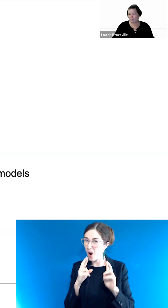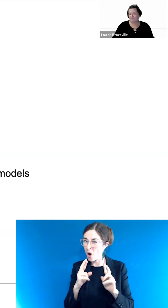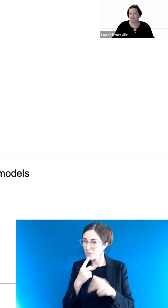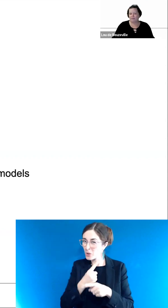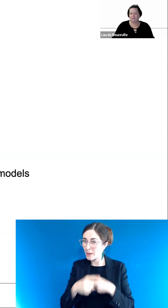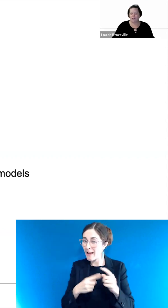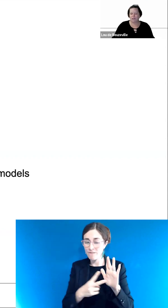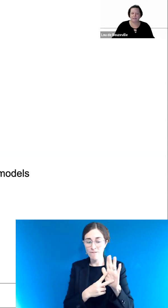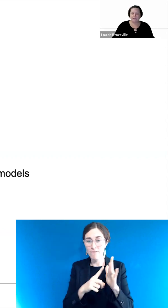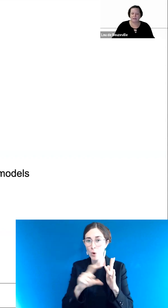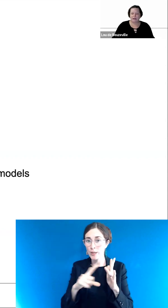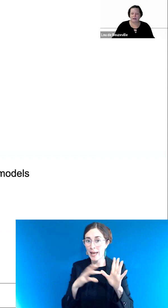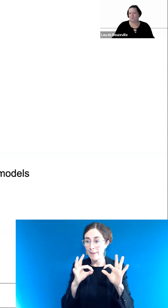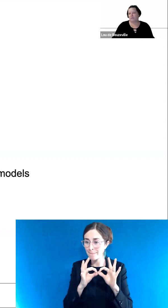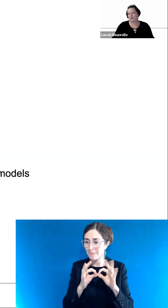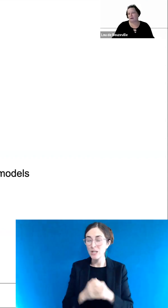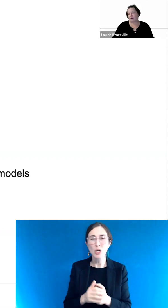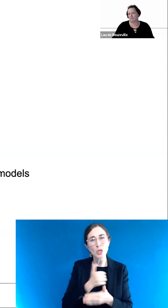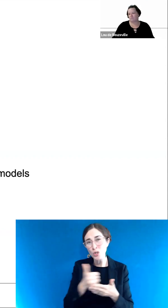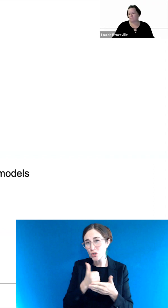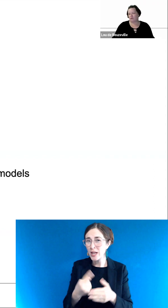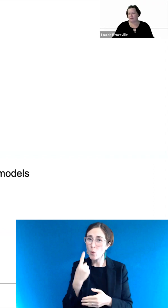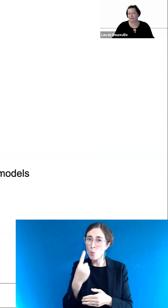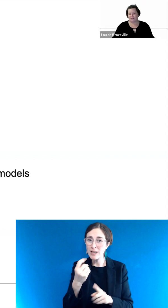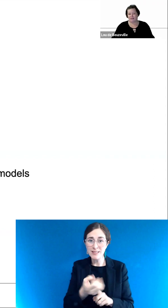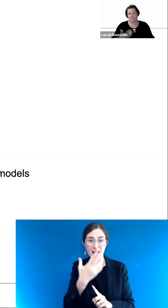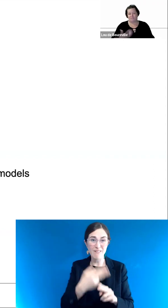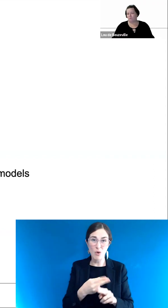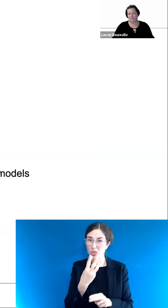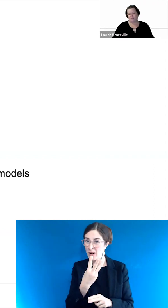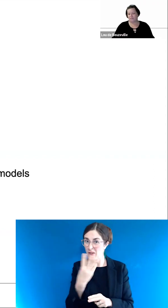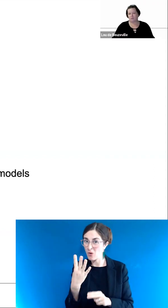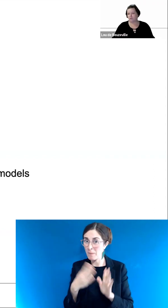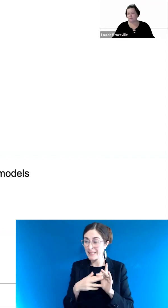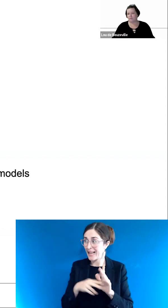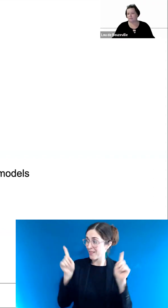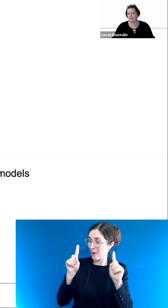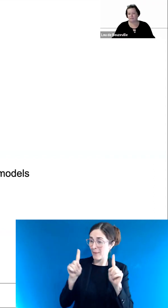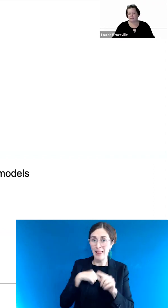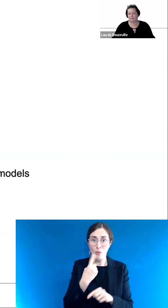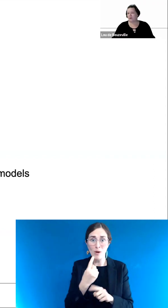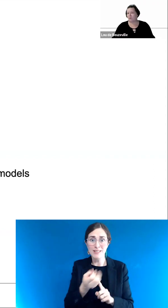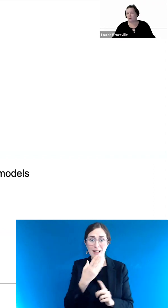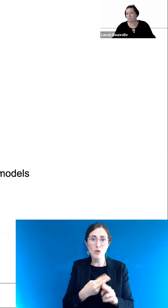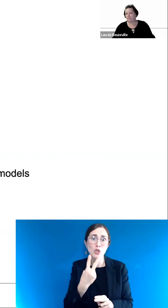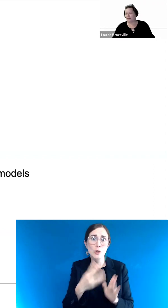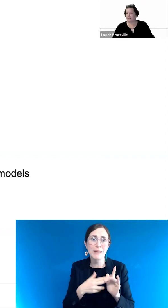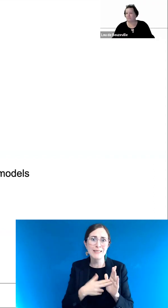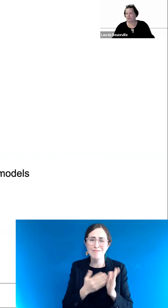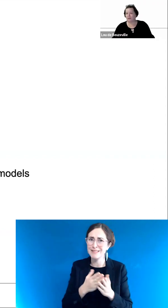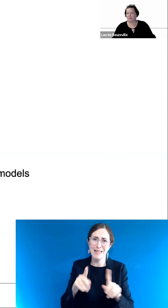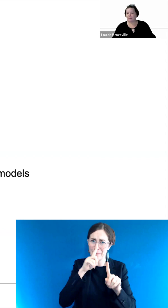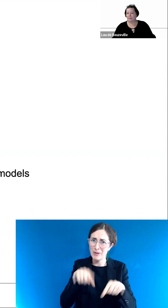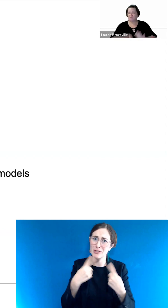vocab. Generally, I have one slide per 3 or 4 minutes. I've got more than a slide per 2 minutes. There's no hope of